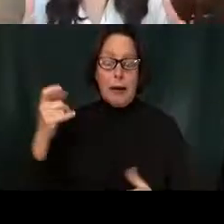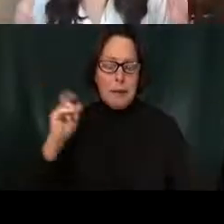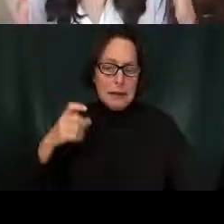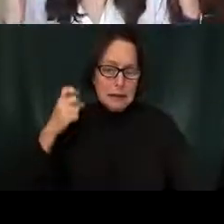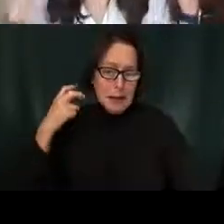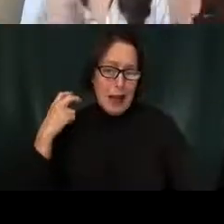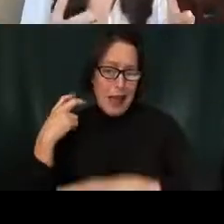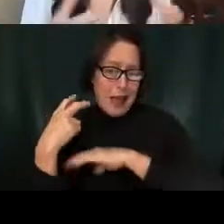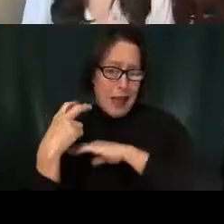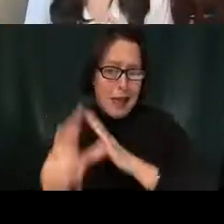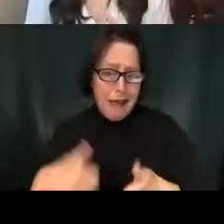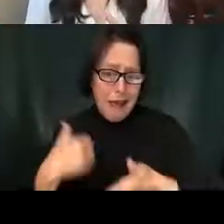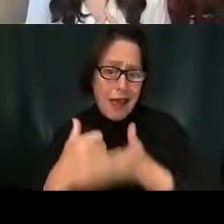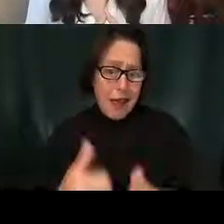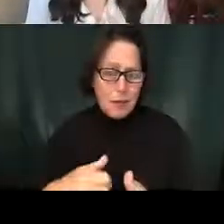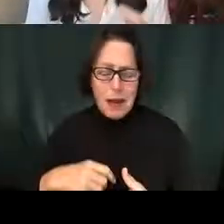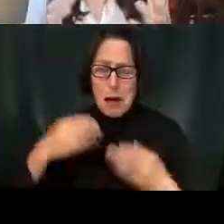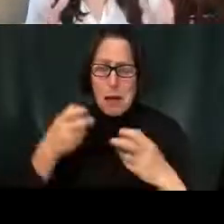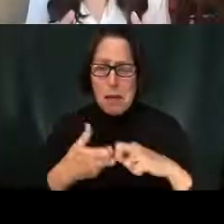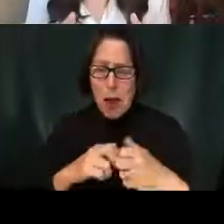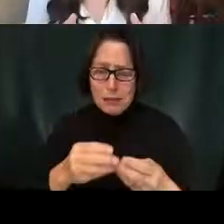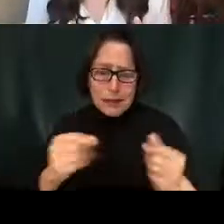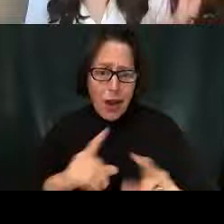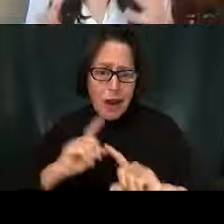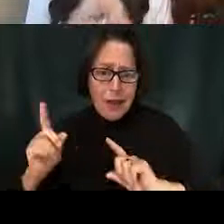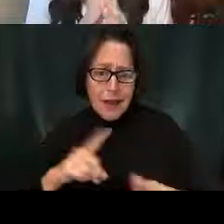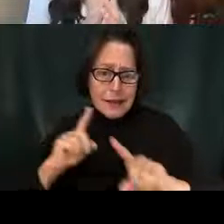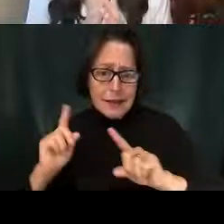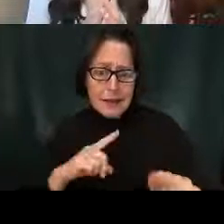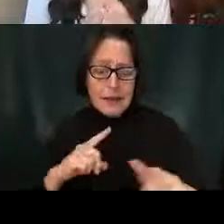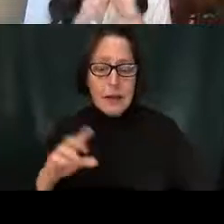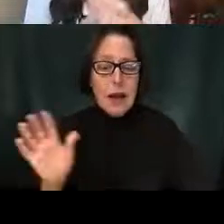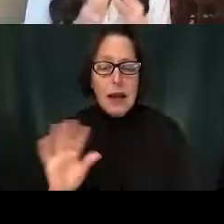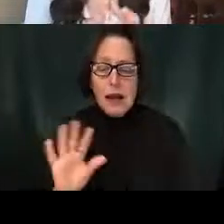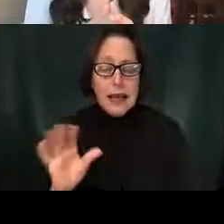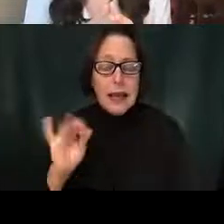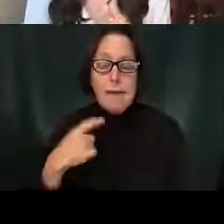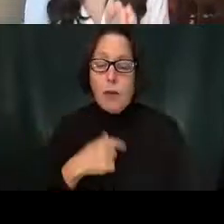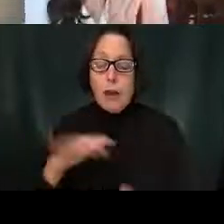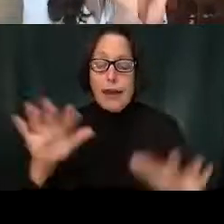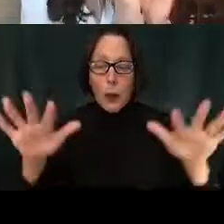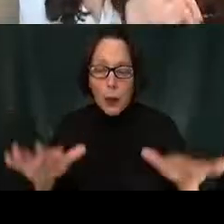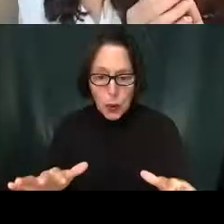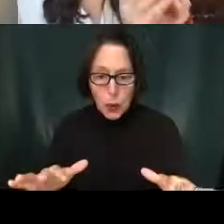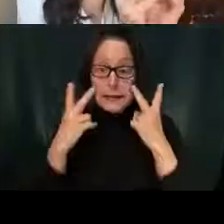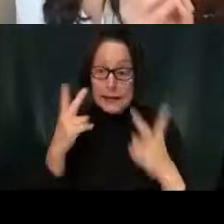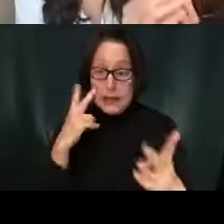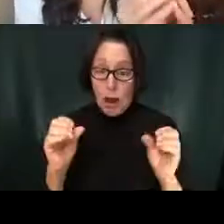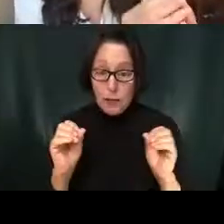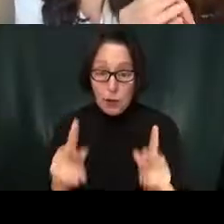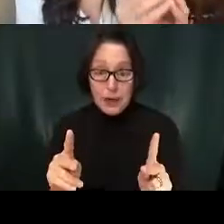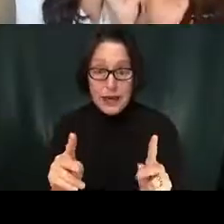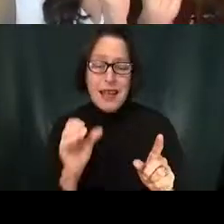an expert or jump in with the problem solving, when in fact, if we can slow down and see the opportunities, yes, there are